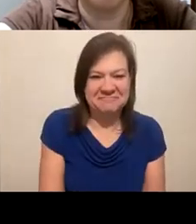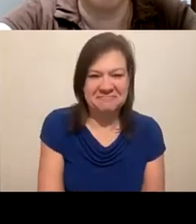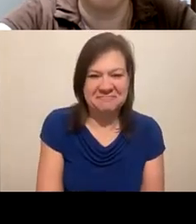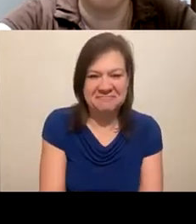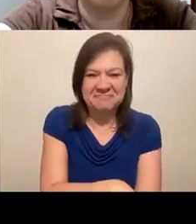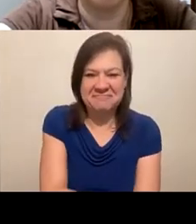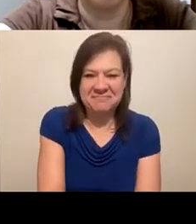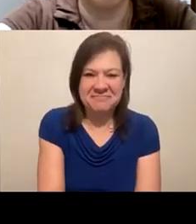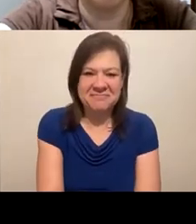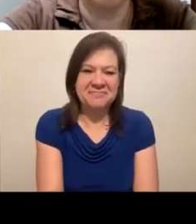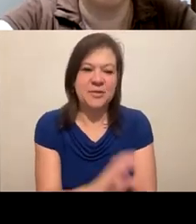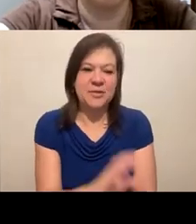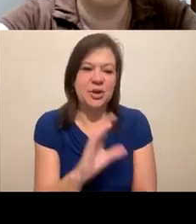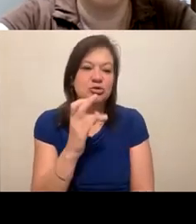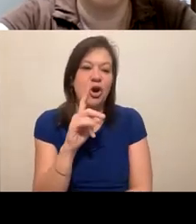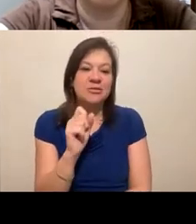Thank you.